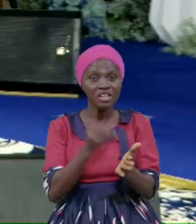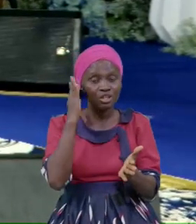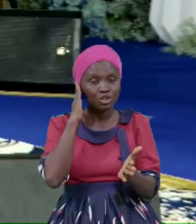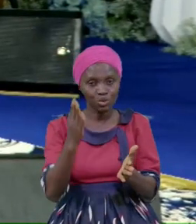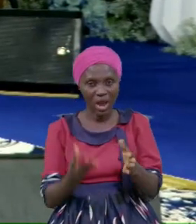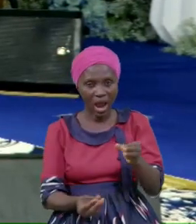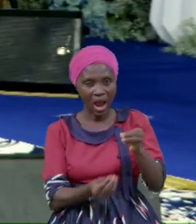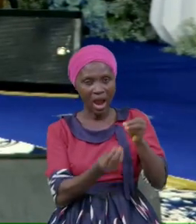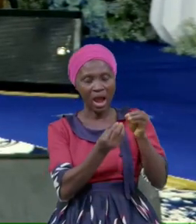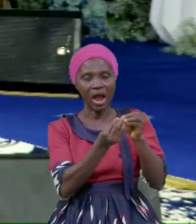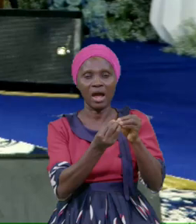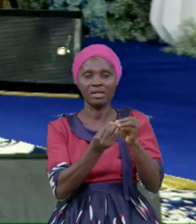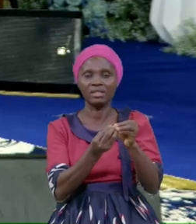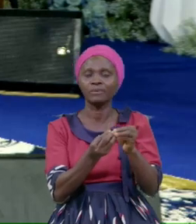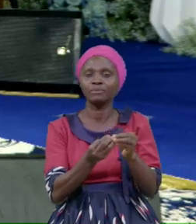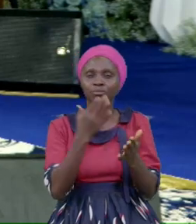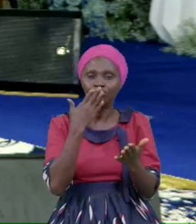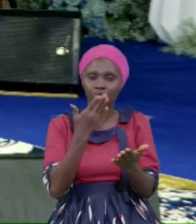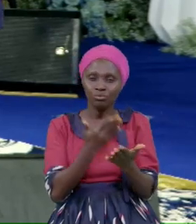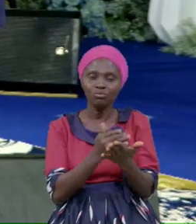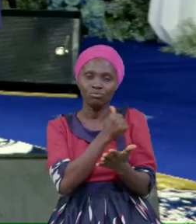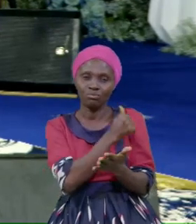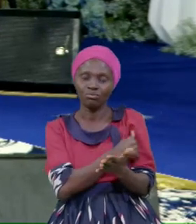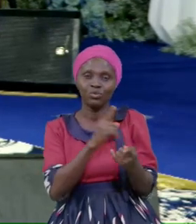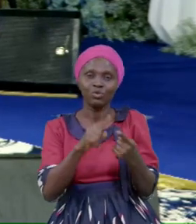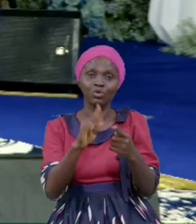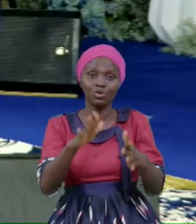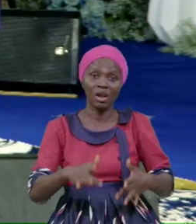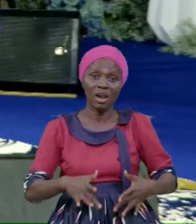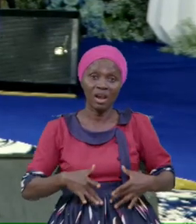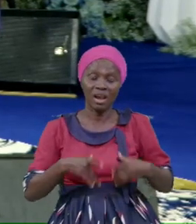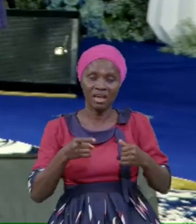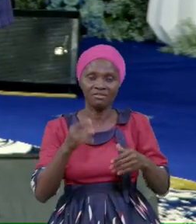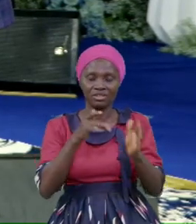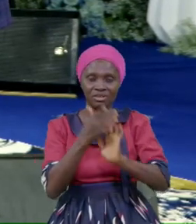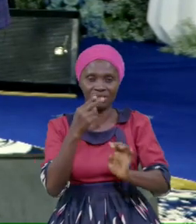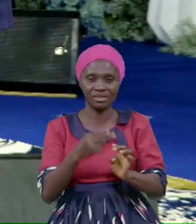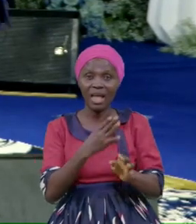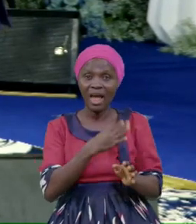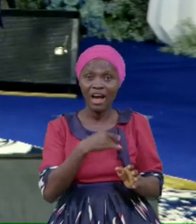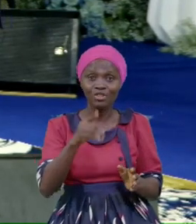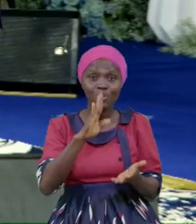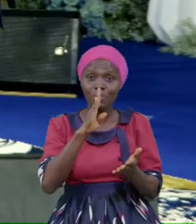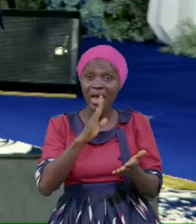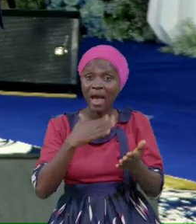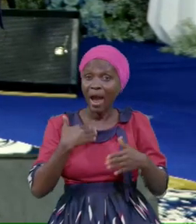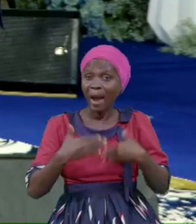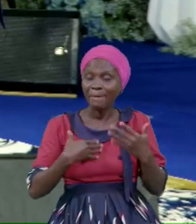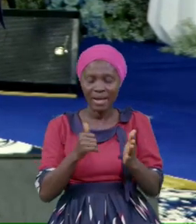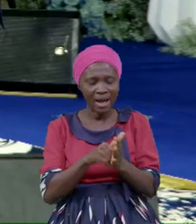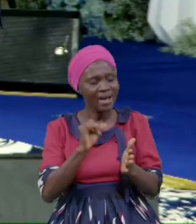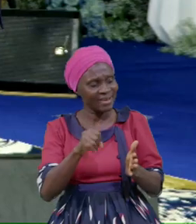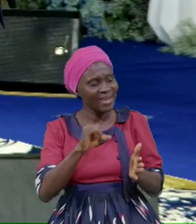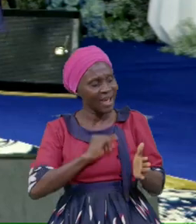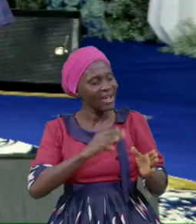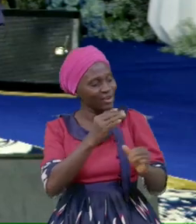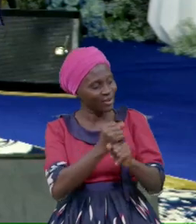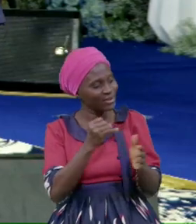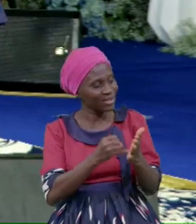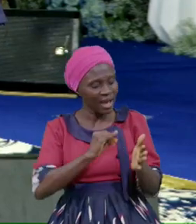bring assurance to your life, and you'll be happy. I got it. I got it. I got the grace of